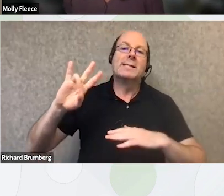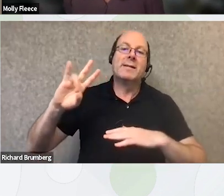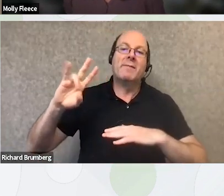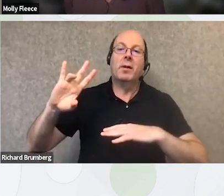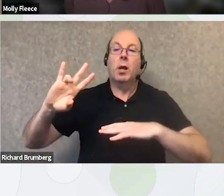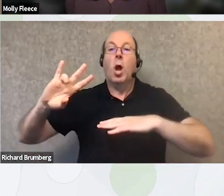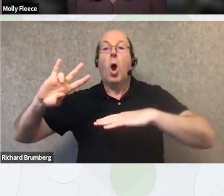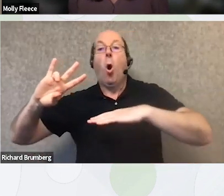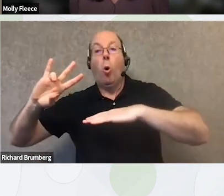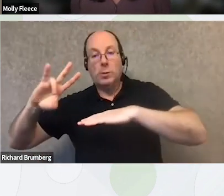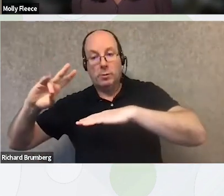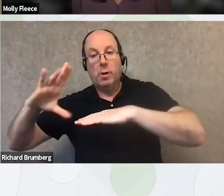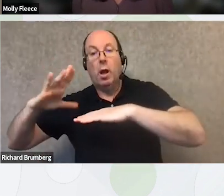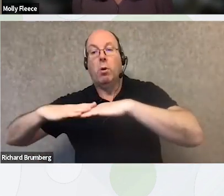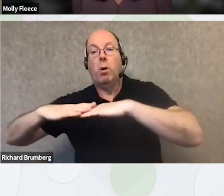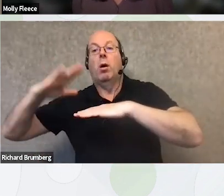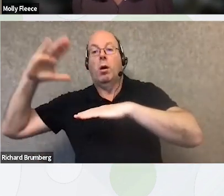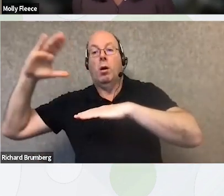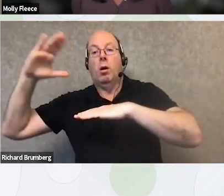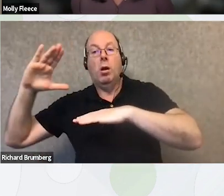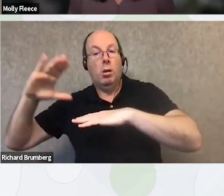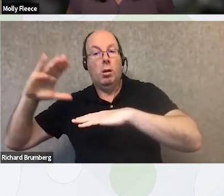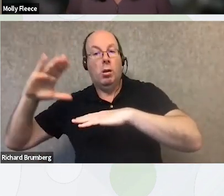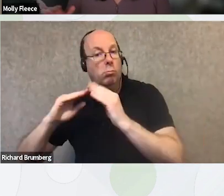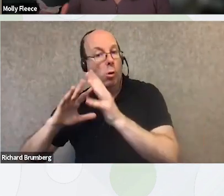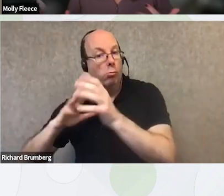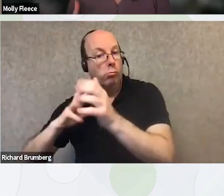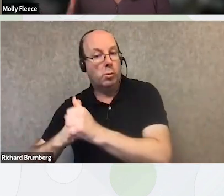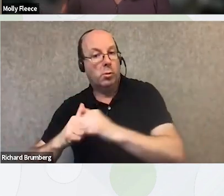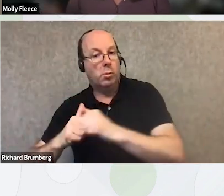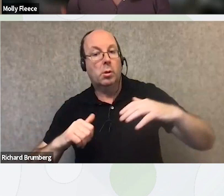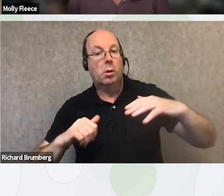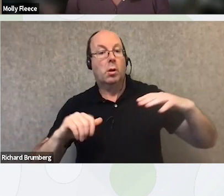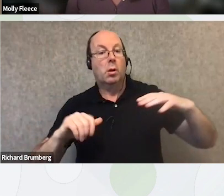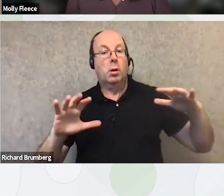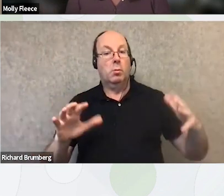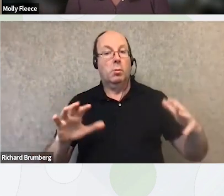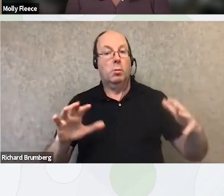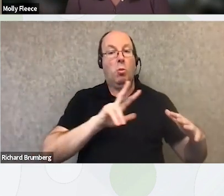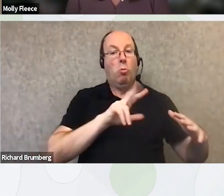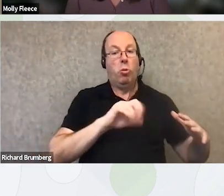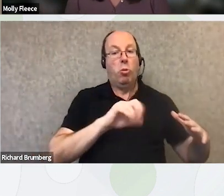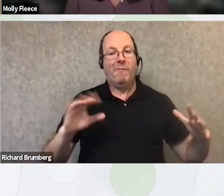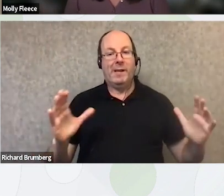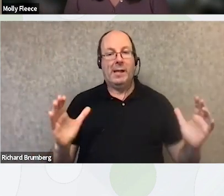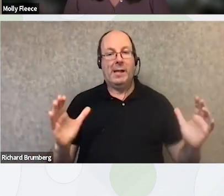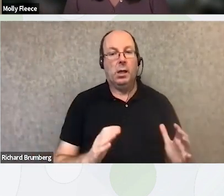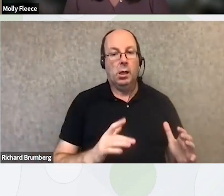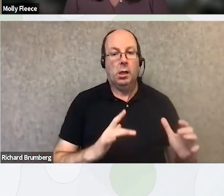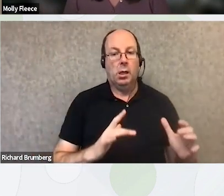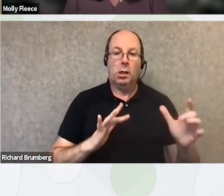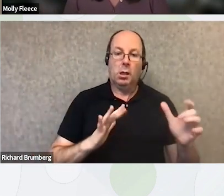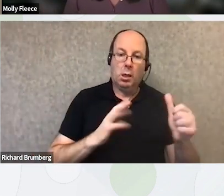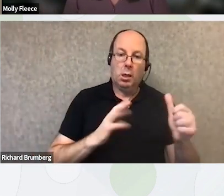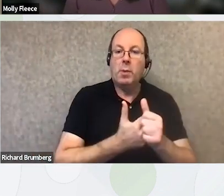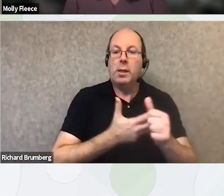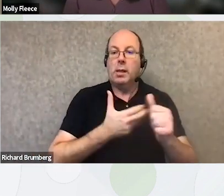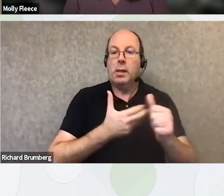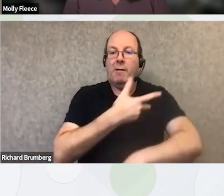date, only about a third of our residents in that 30 to 50-year-old range were up to date in their